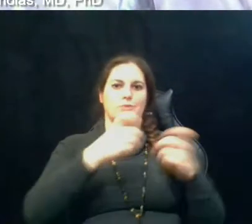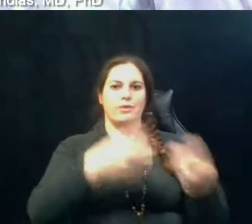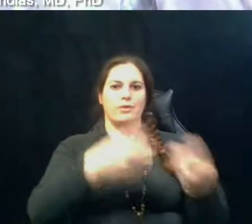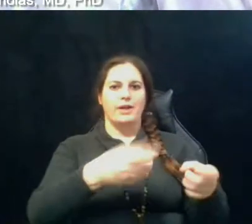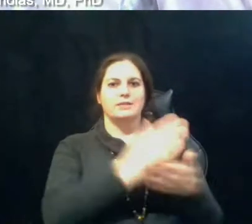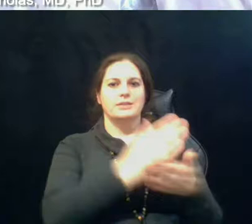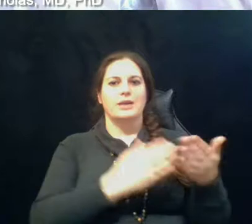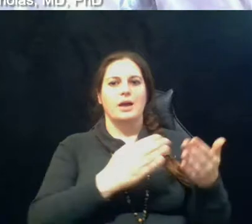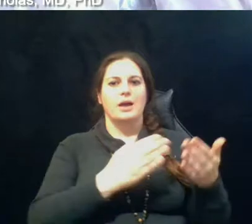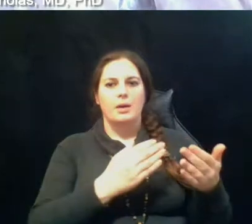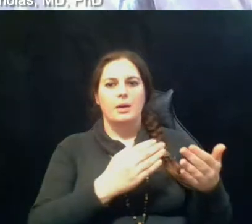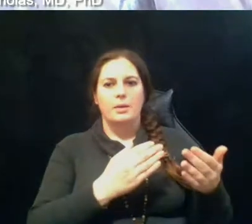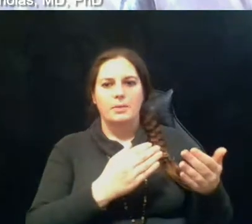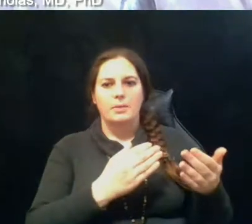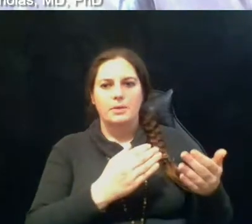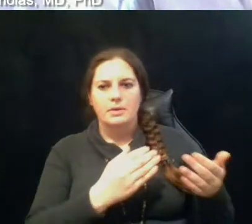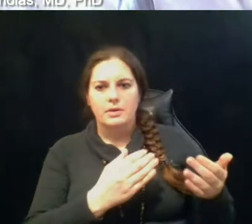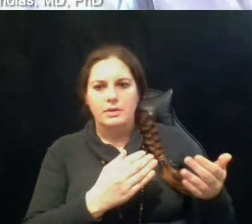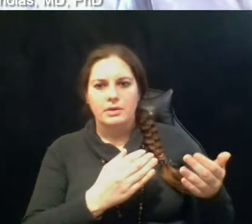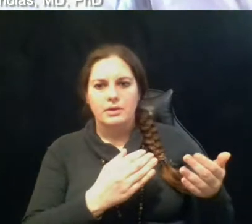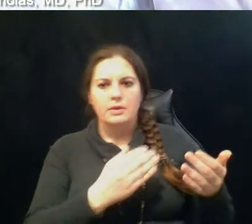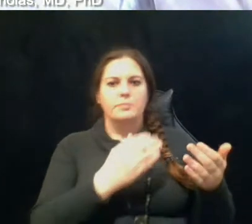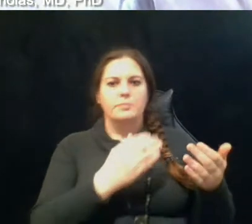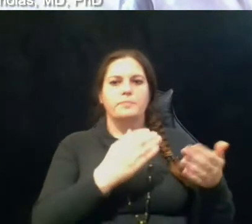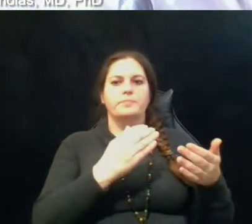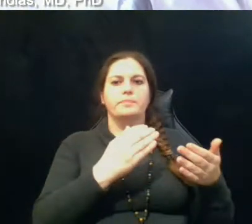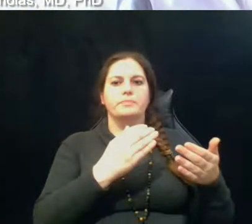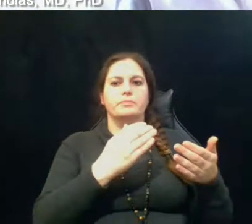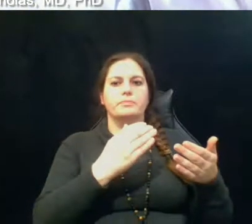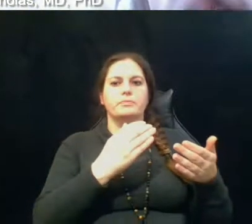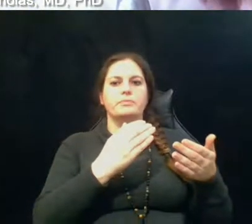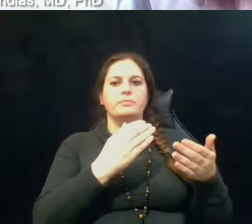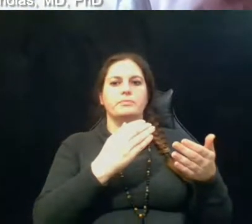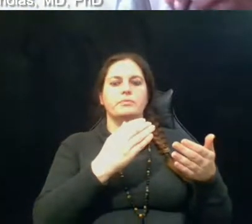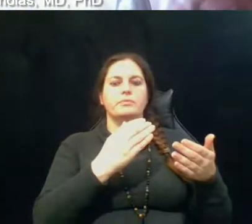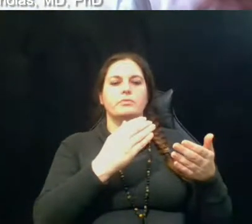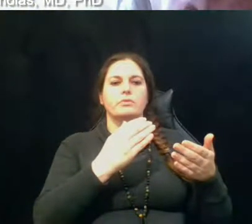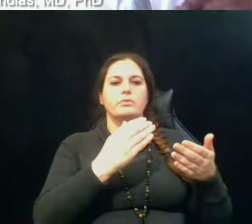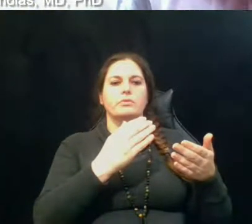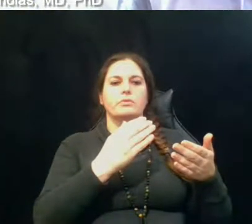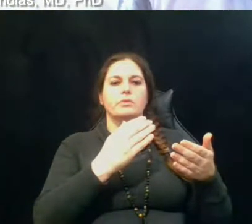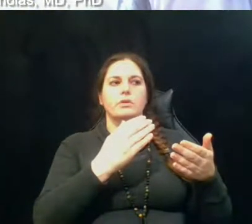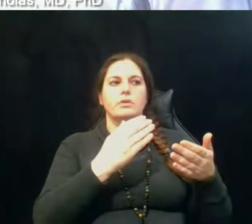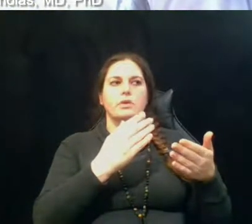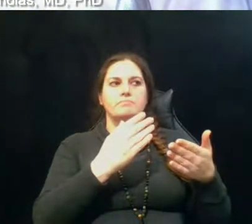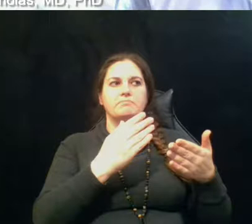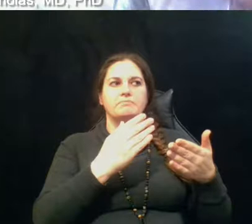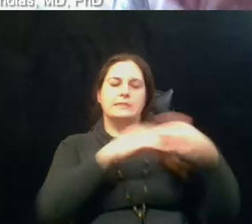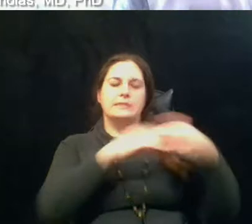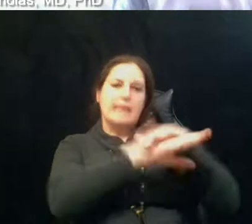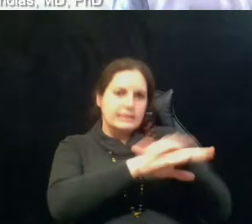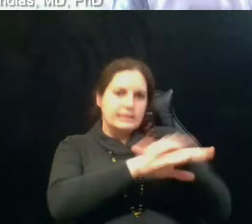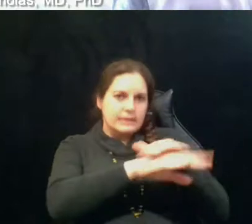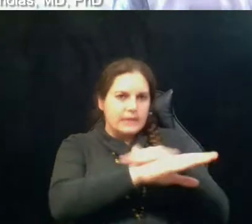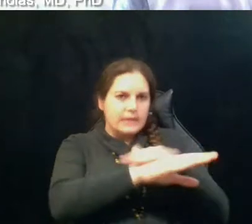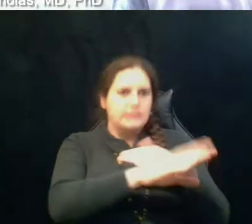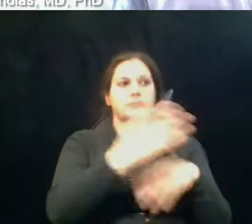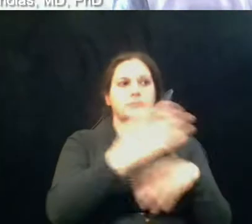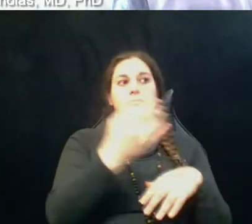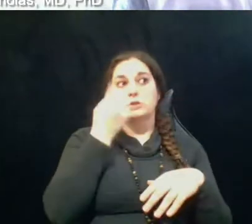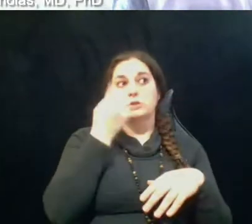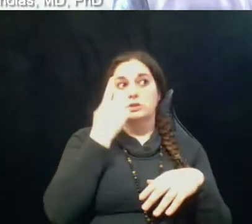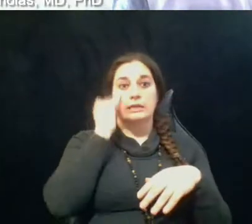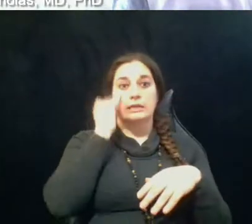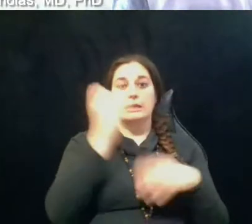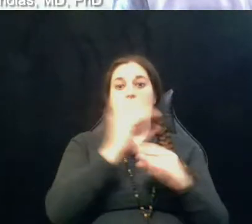you that know someone that needs help, but they aren't necessarily computer savvy, that should not be a barrier. If you know